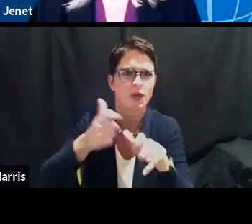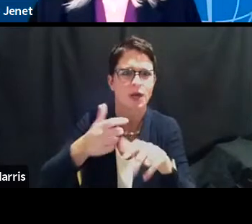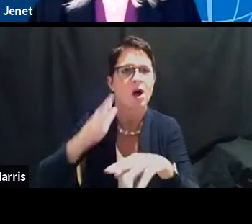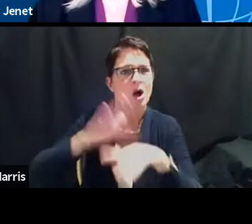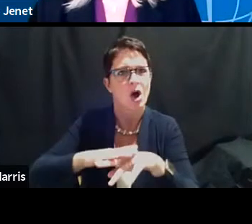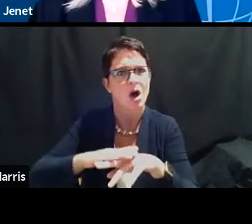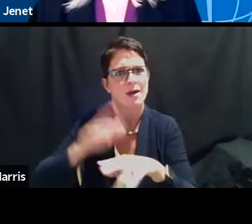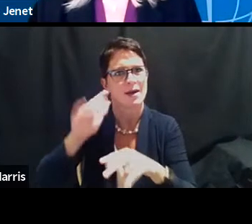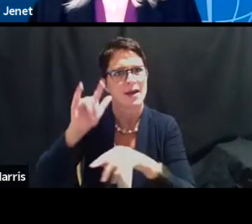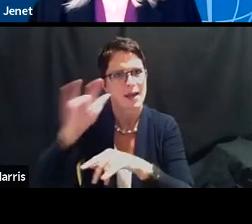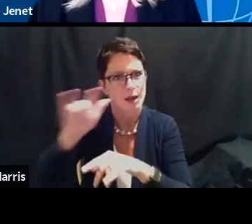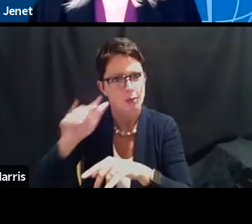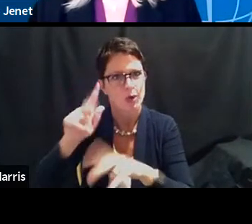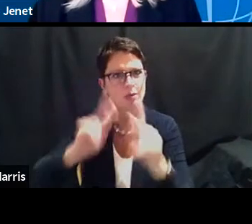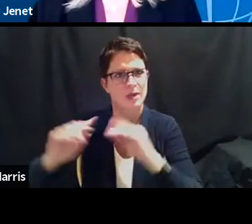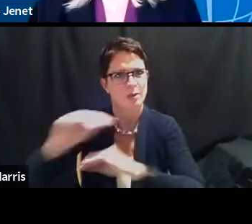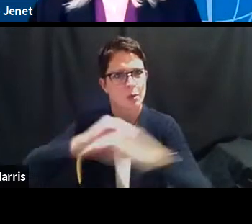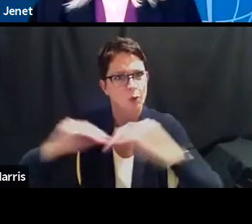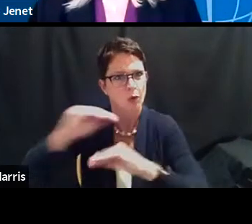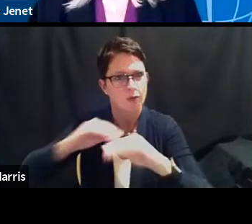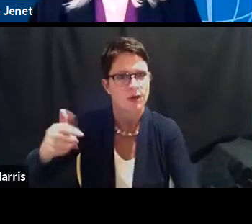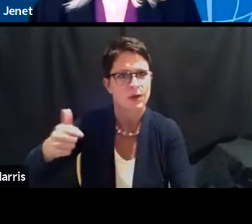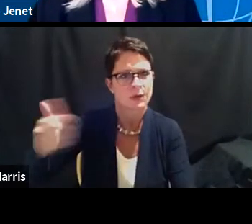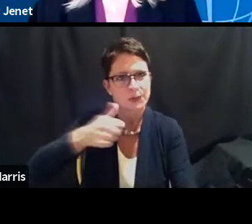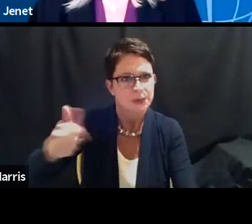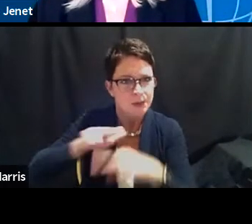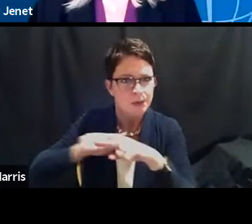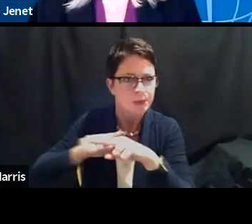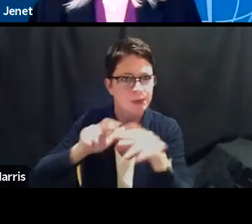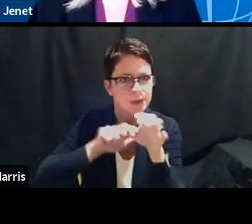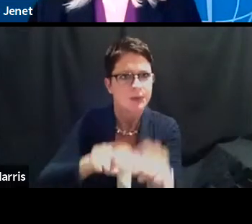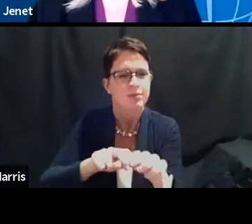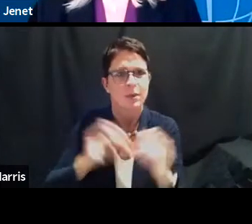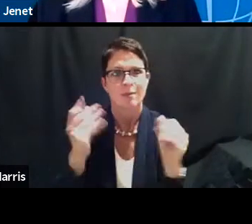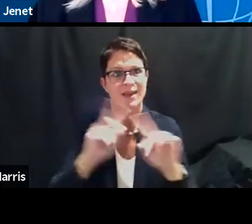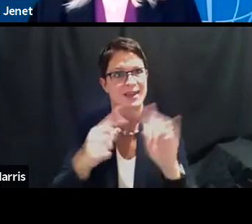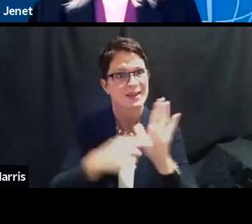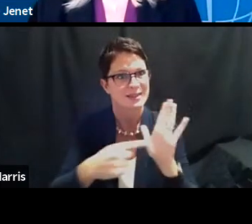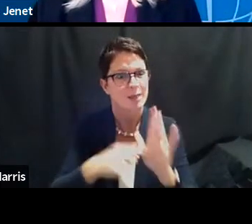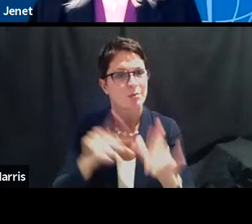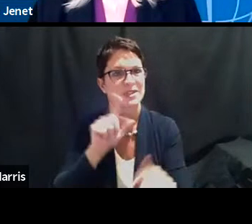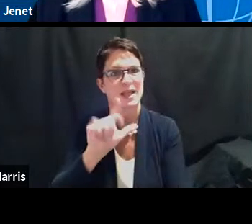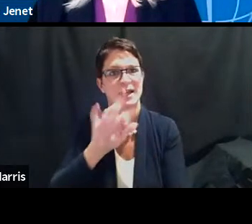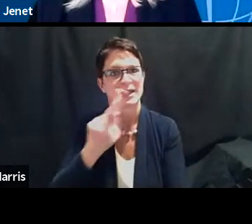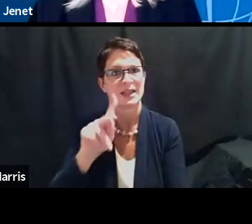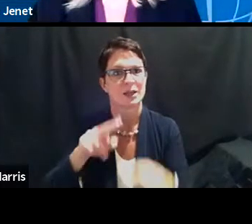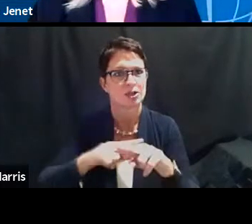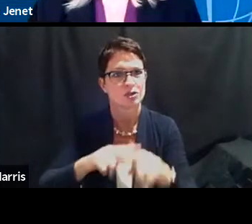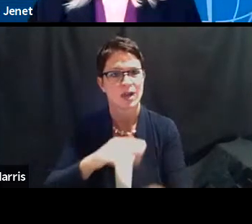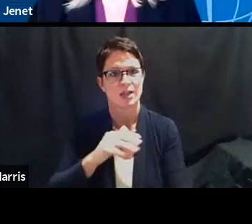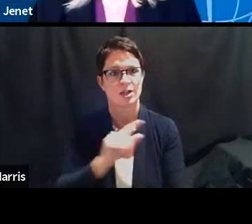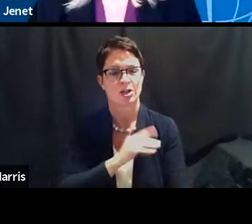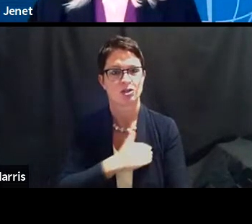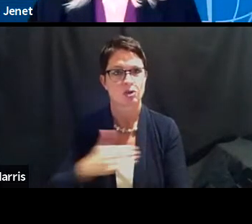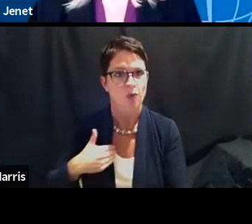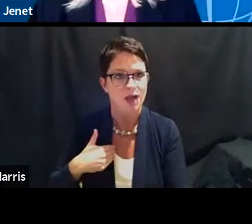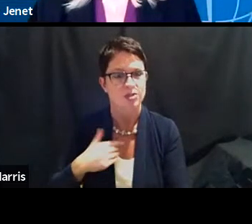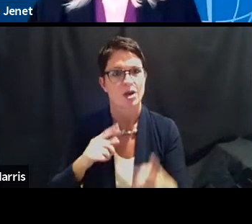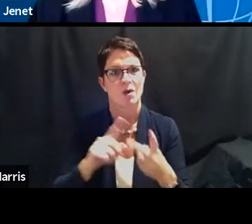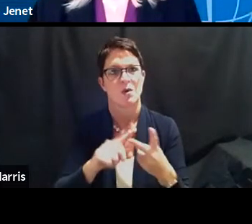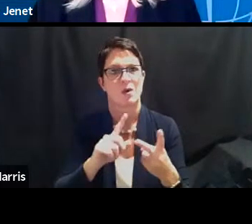people mover, of which there are many examples of a similar length. Say the Link train in Toronto, or